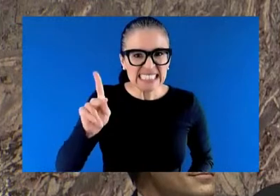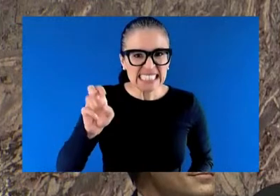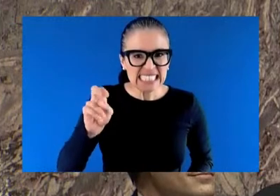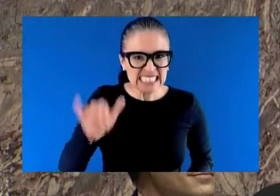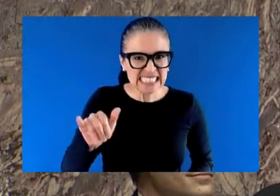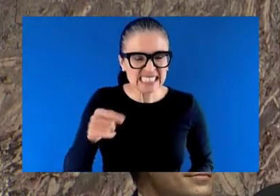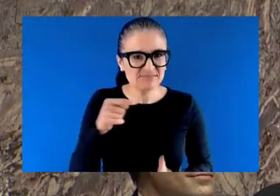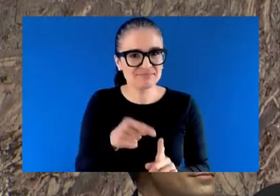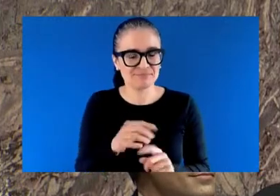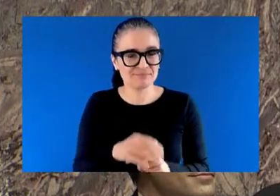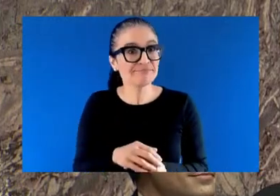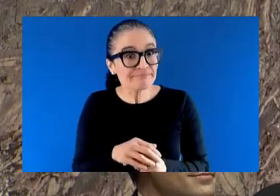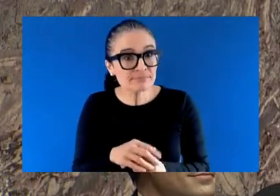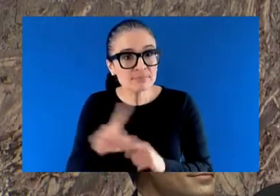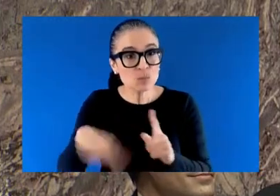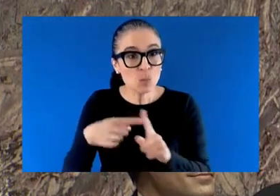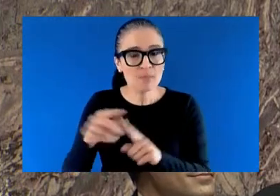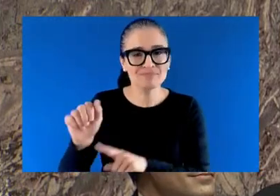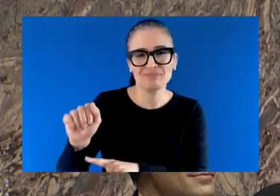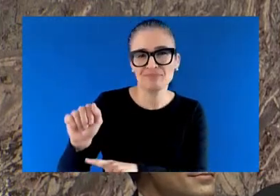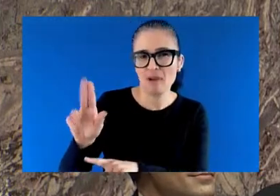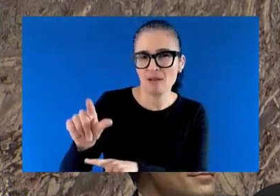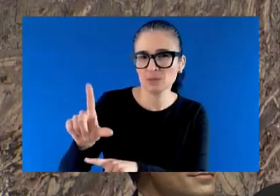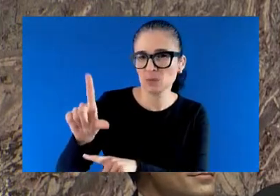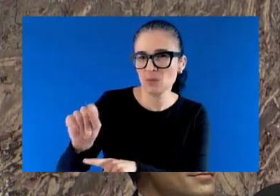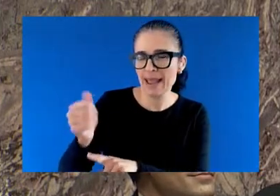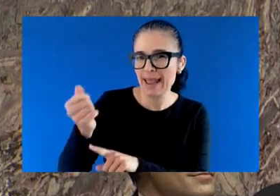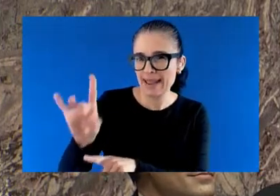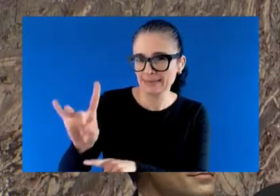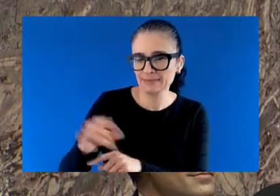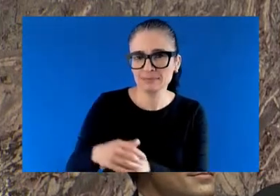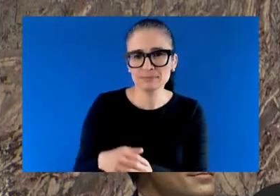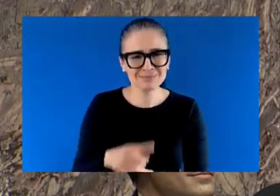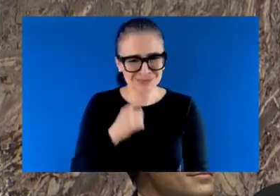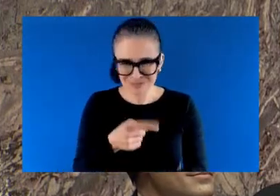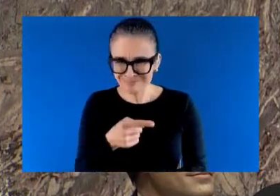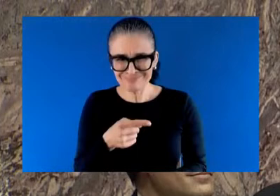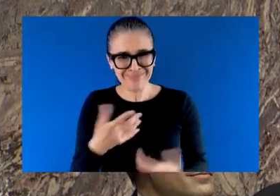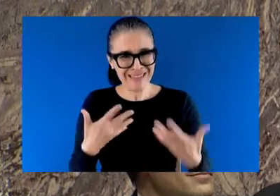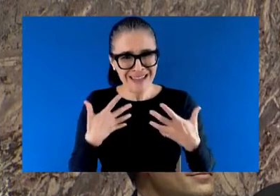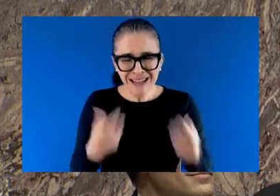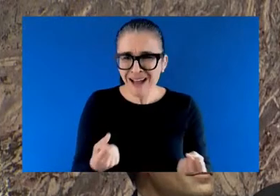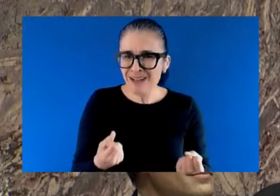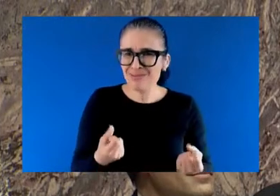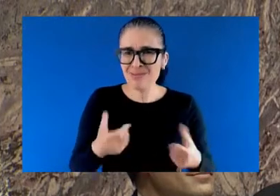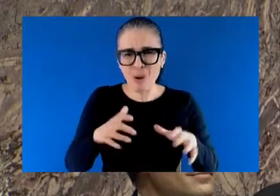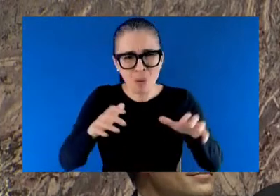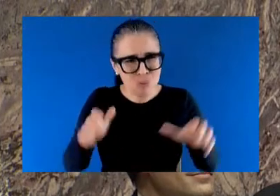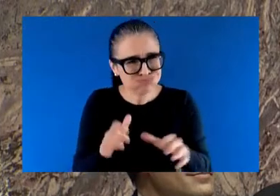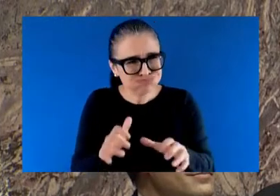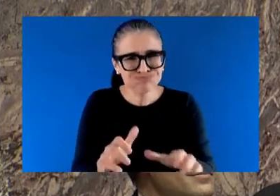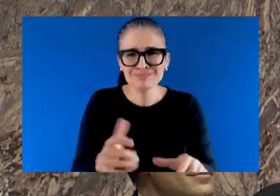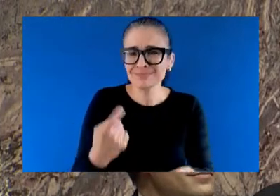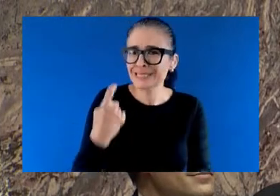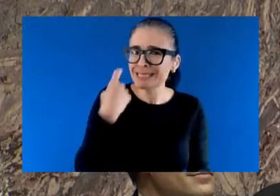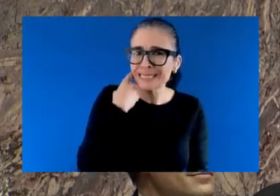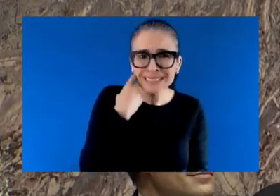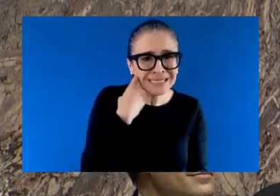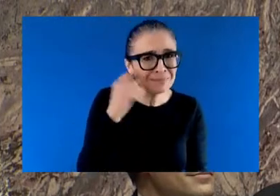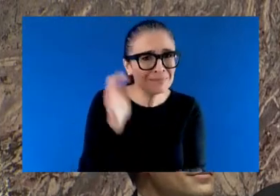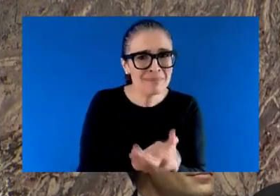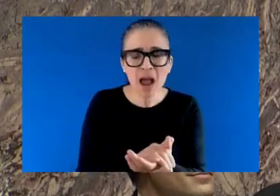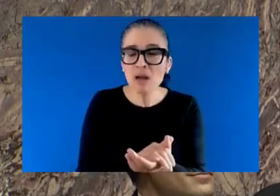newlywed, Ali had been quietly living with kidney disease for an indeterminate amount of time, only to find out about